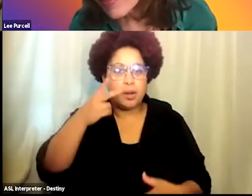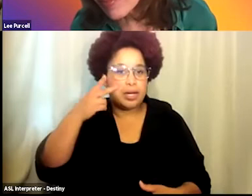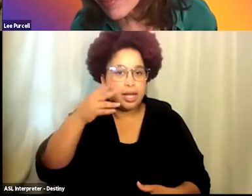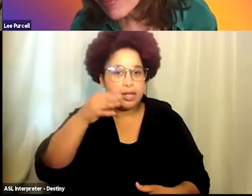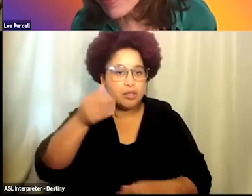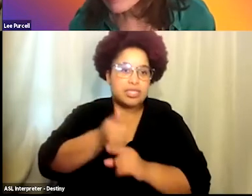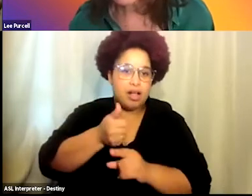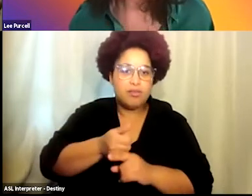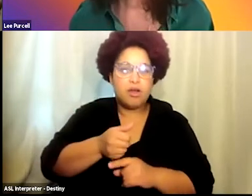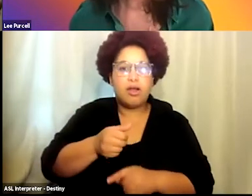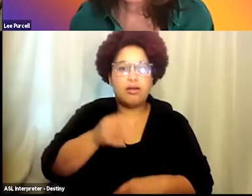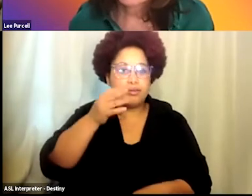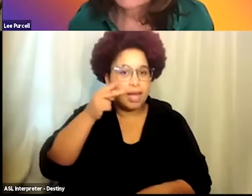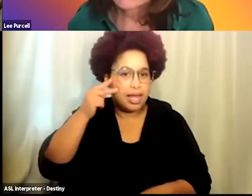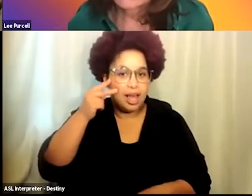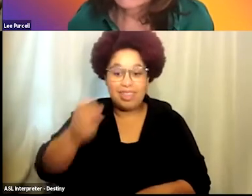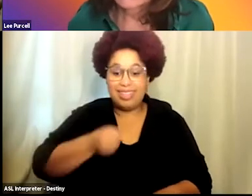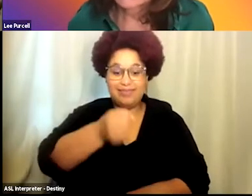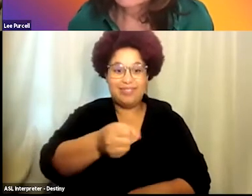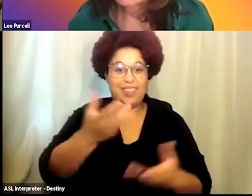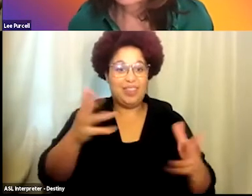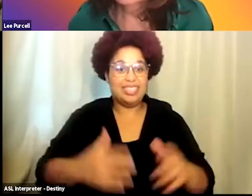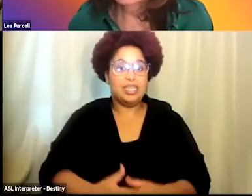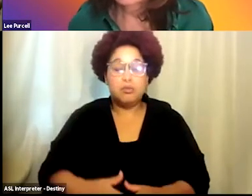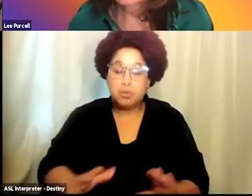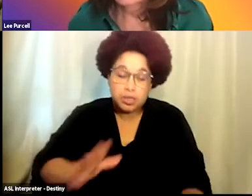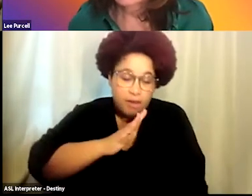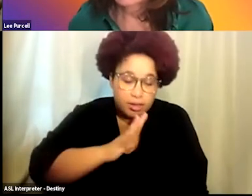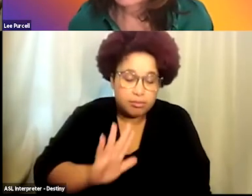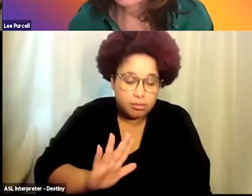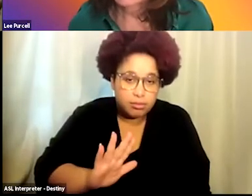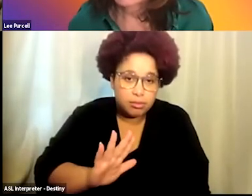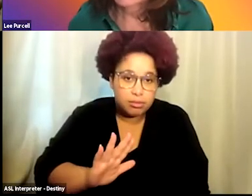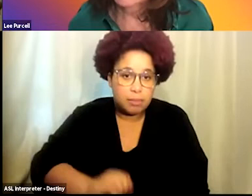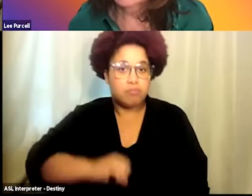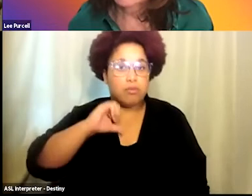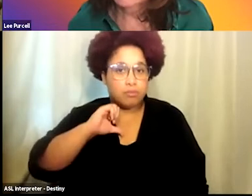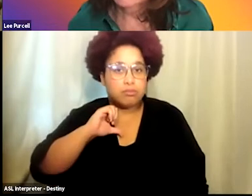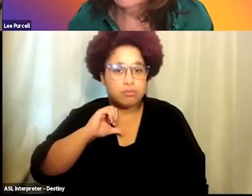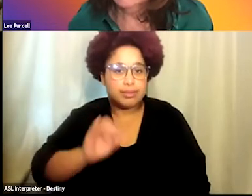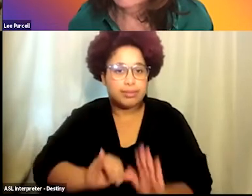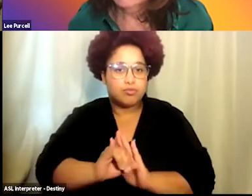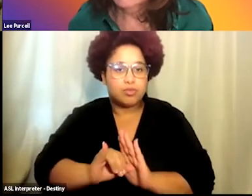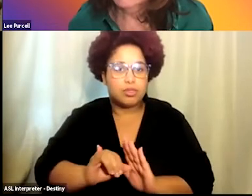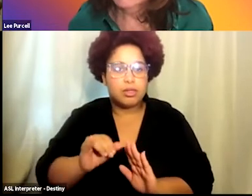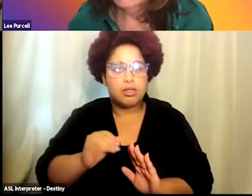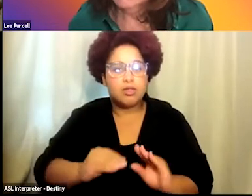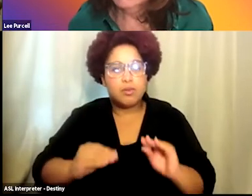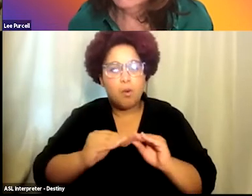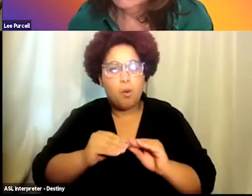Native, and that's where basically you'll get cast, and that's fine. Because I'm proud of it, and there's a lot of more